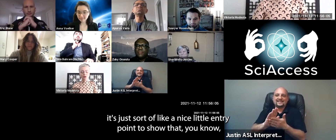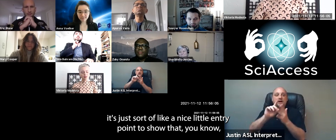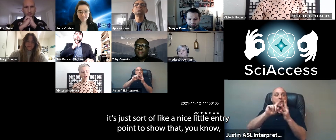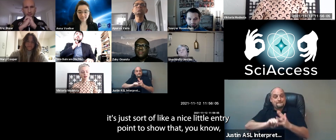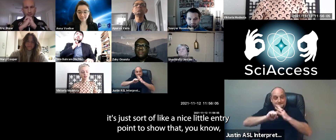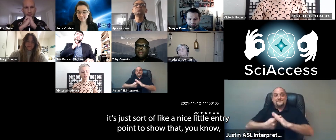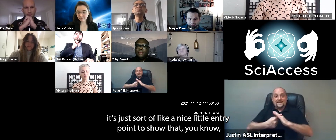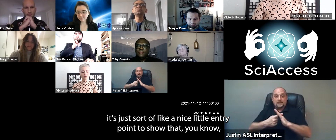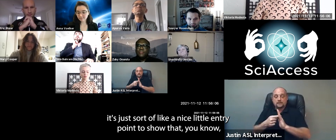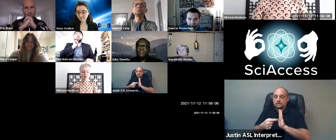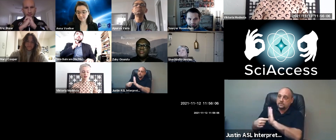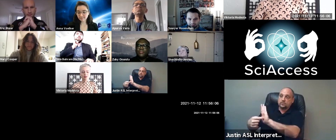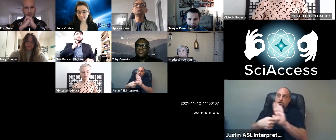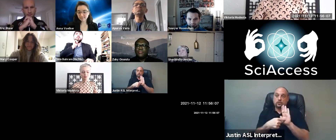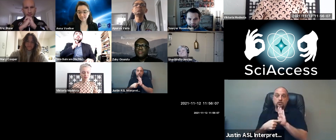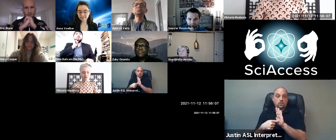to show that,